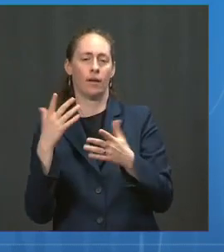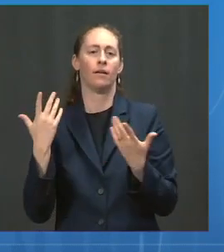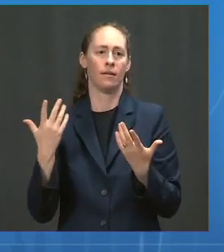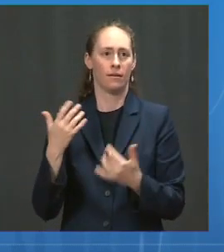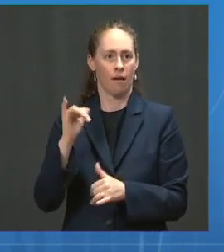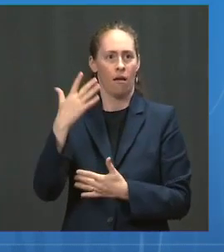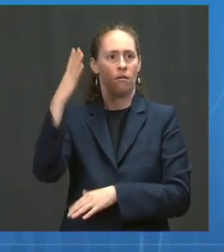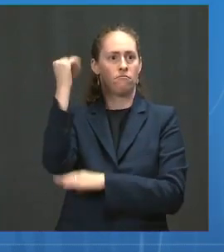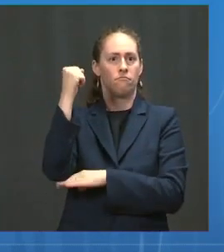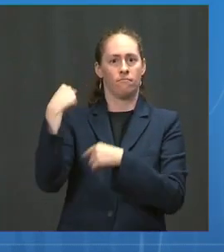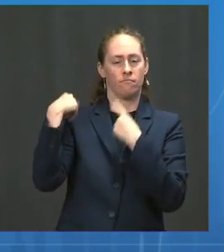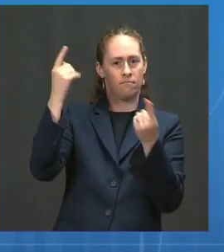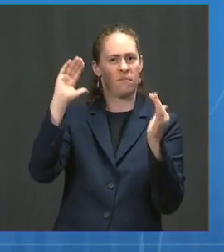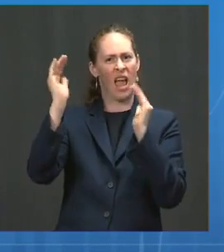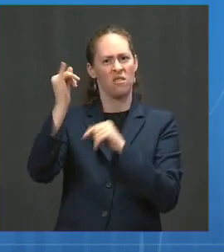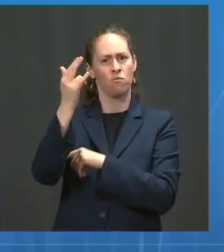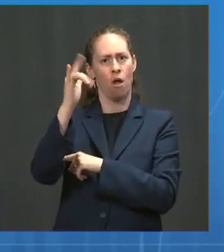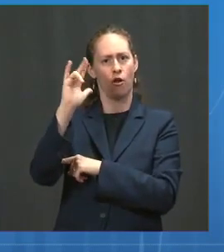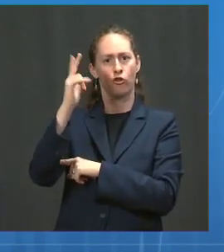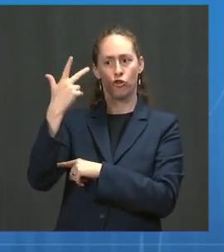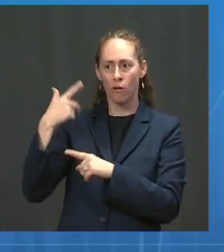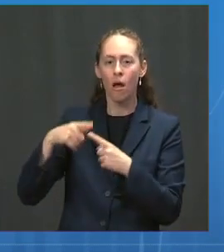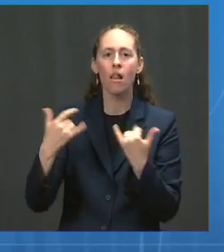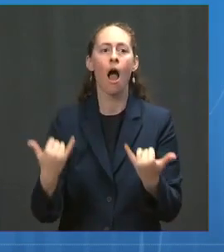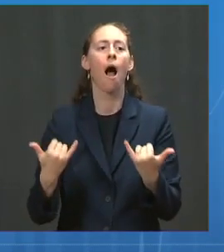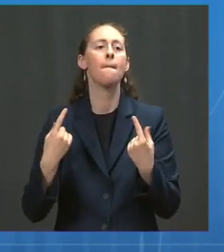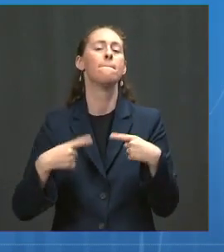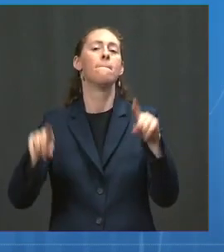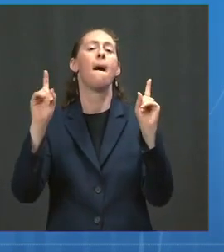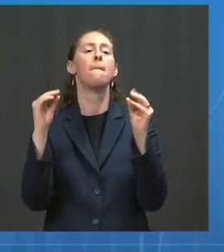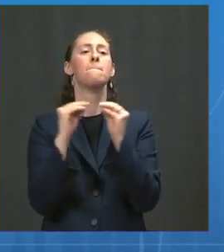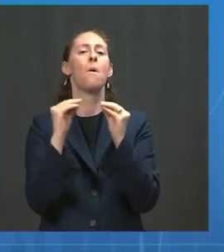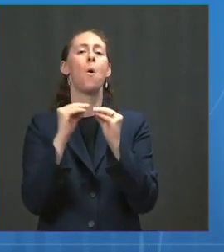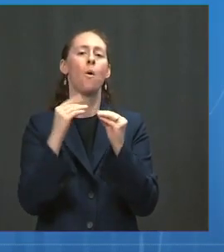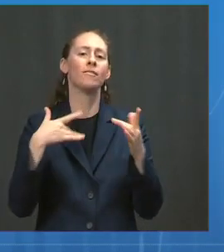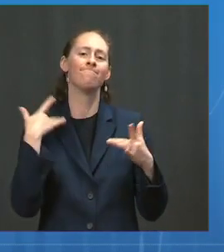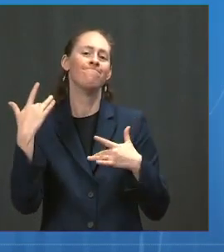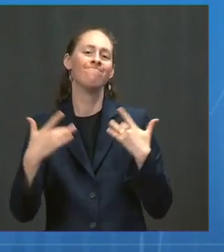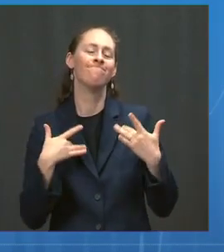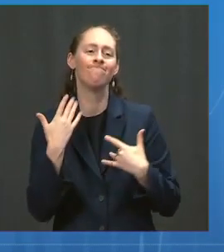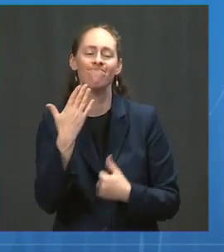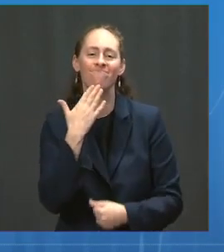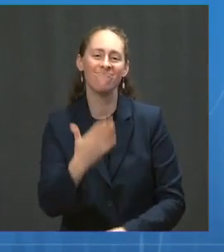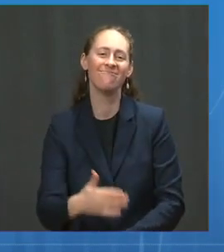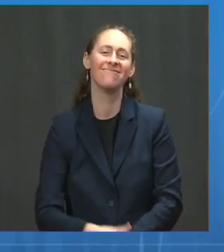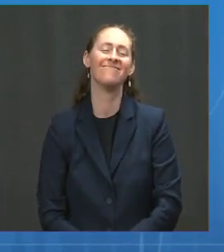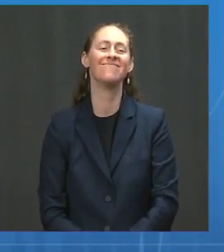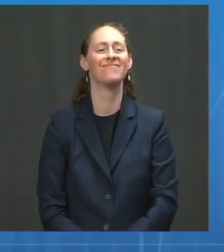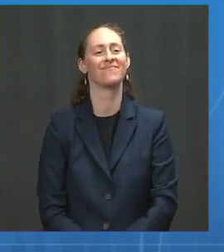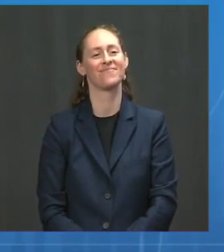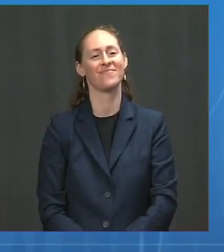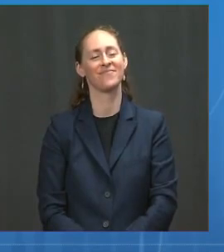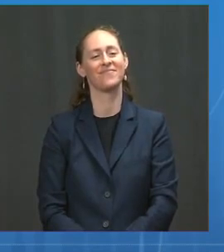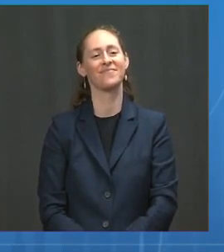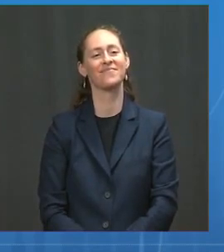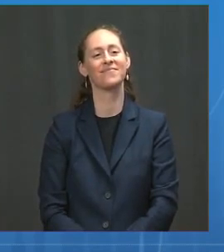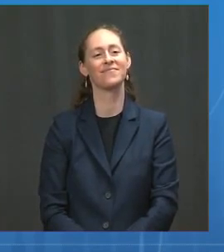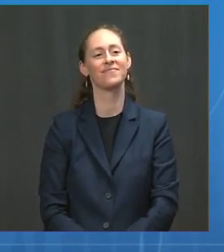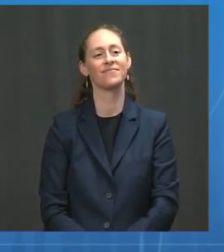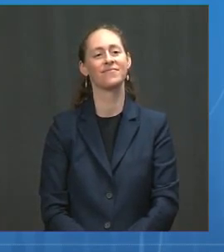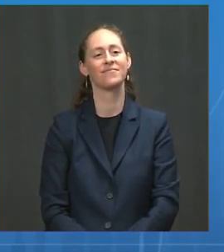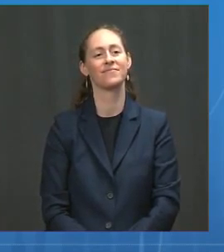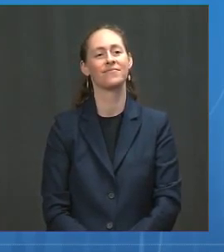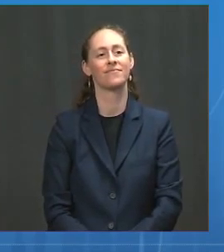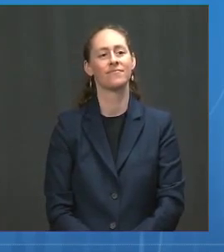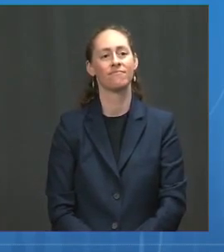585,000 first shots. That's the highest since July 1st. For the 4th week in a row, we've increased